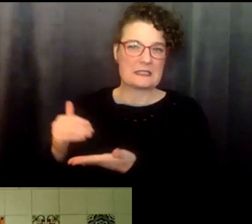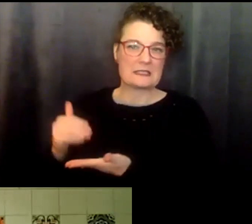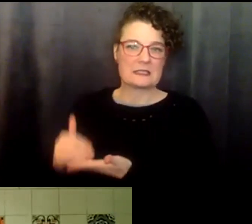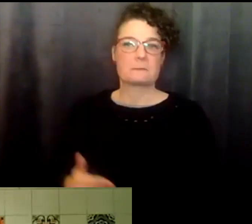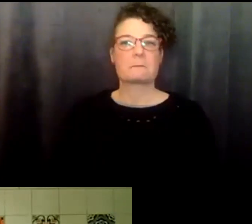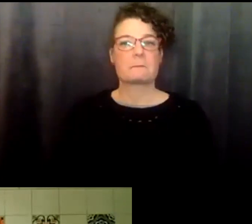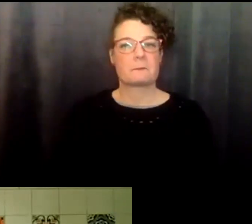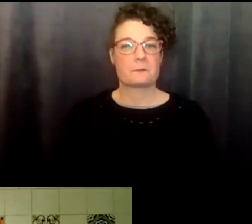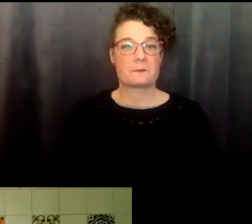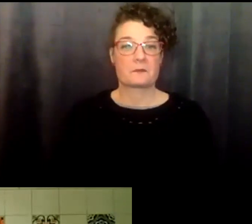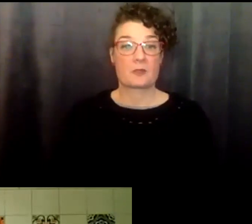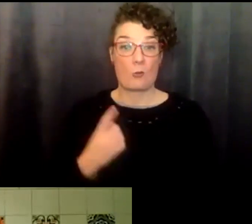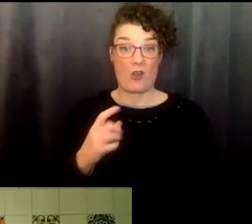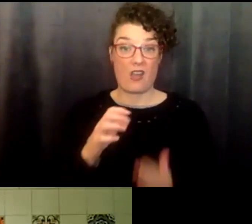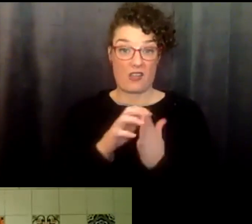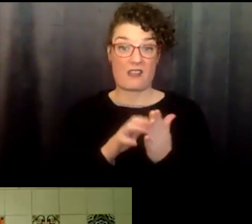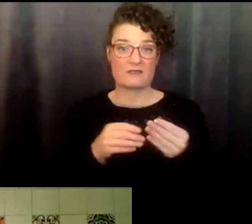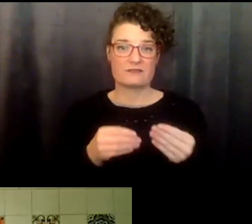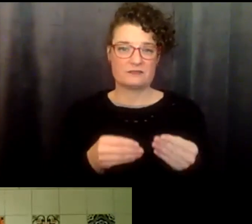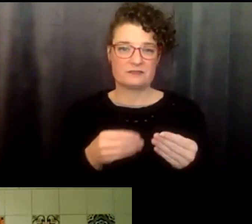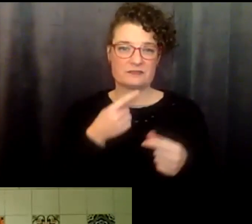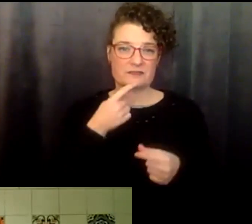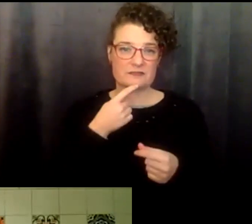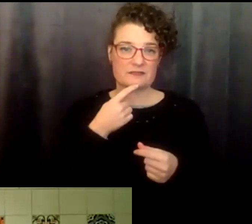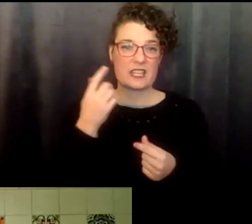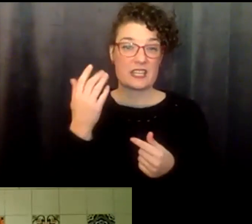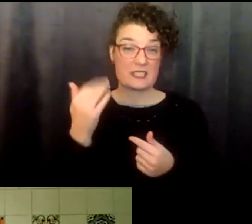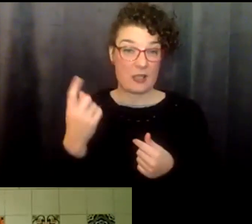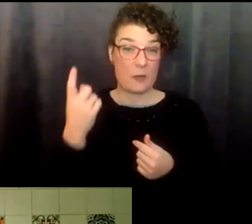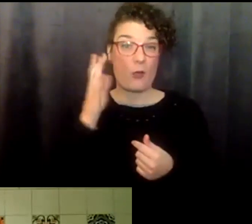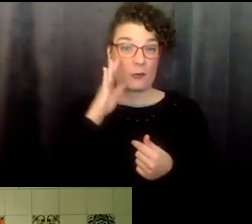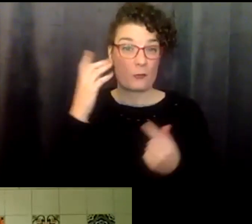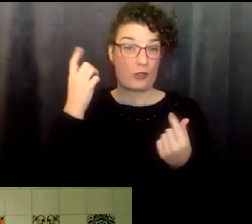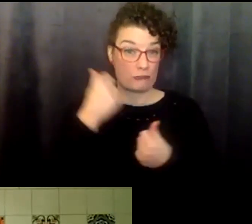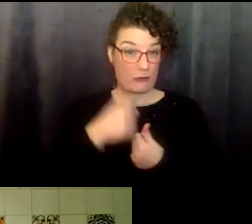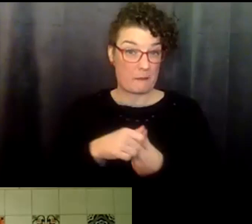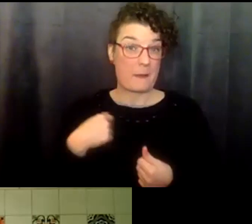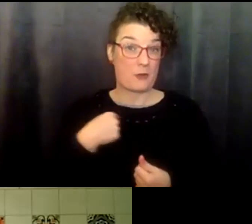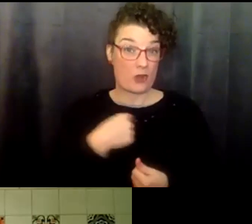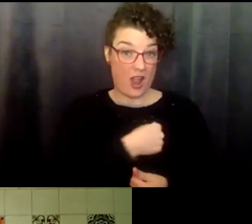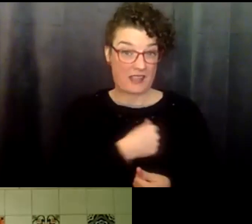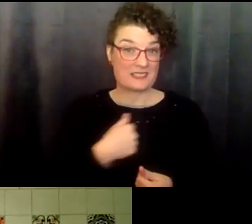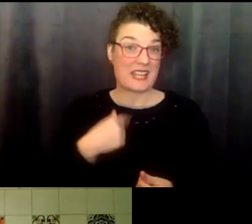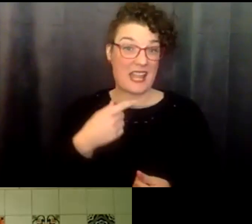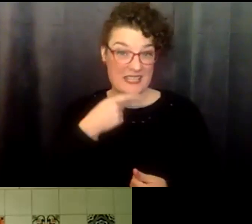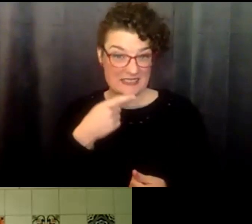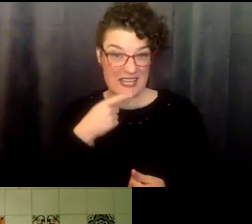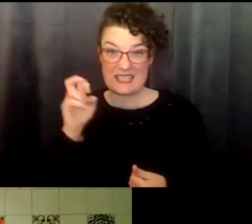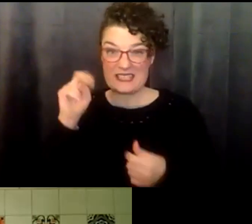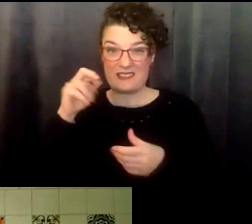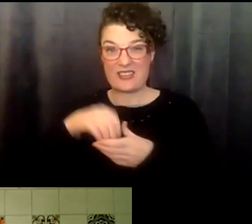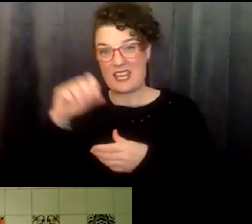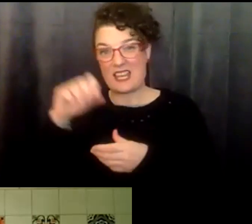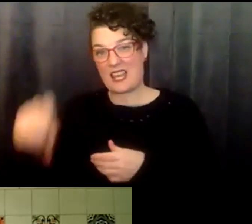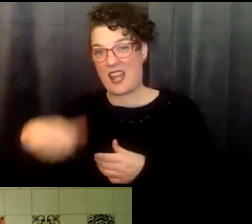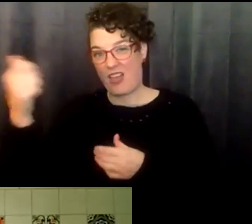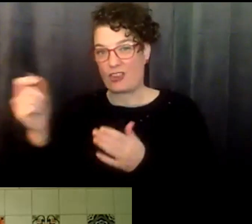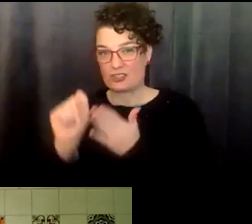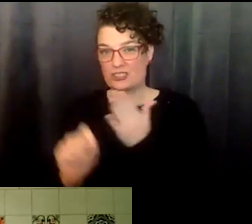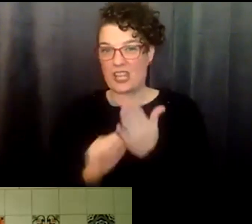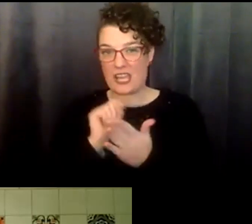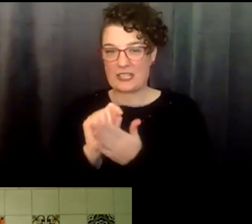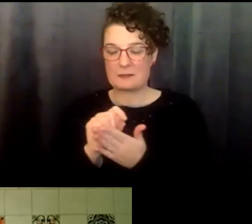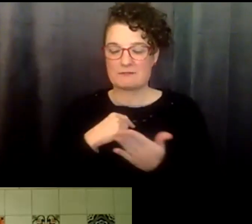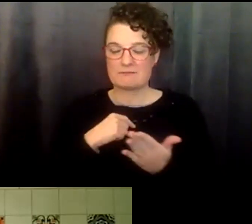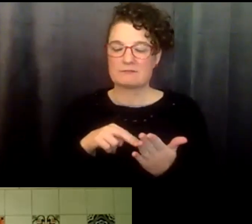And one of the fragments says, "Someone will remember us, I say, even in another time." And I think that feels